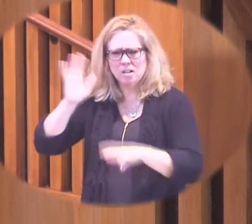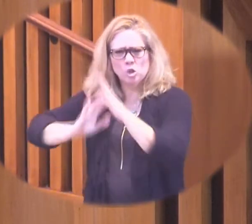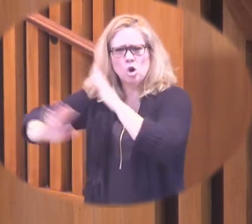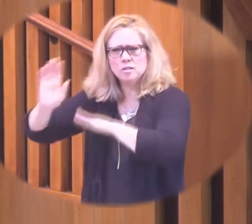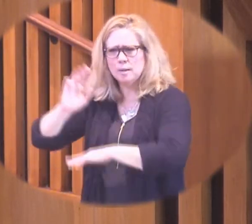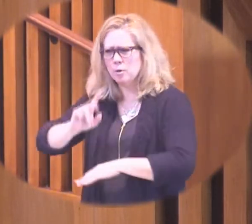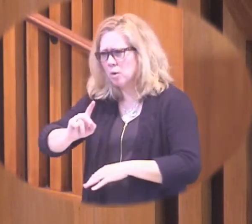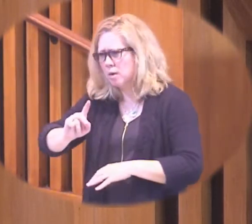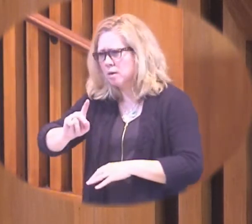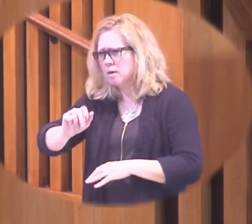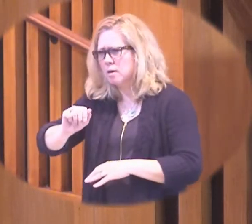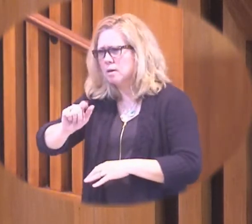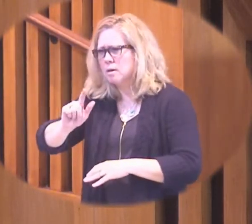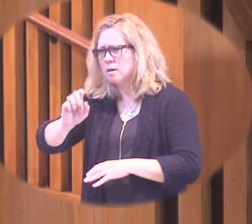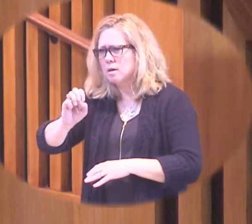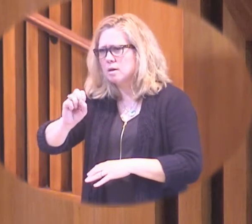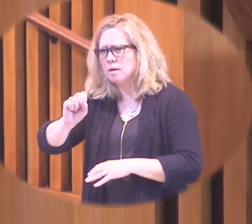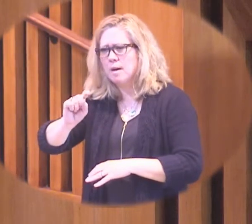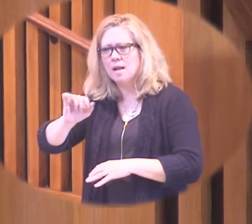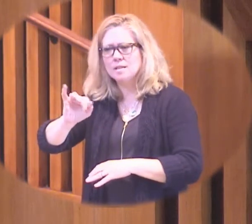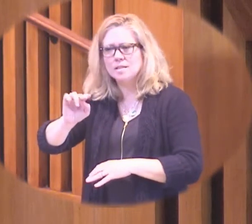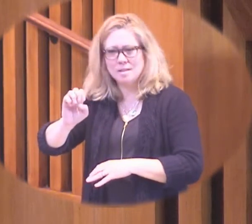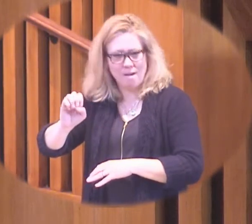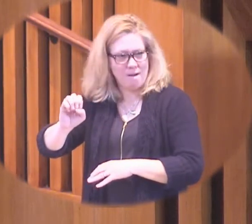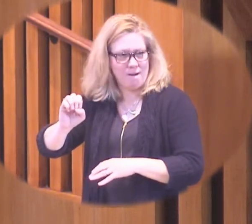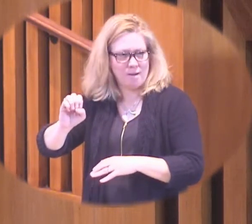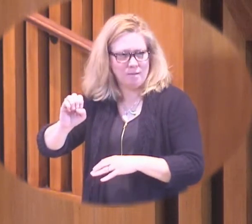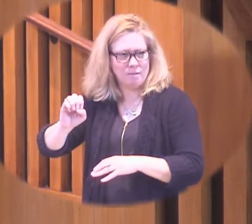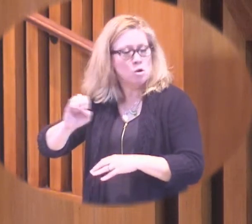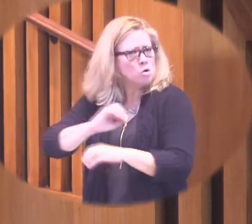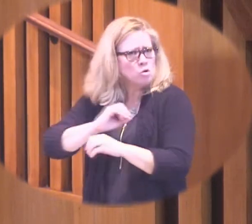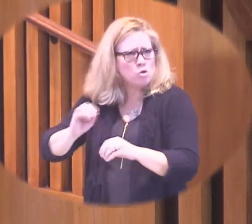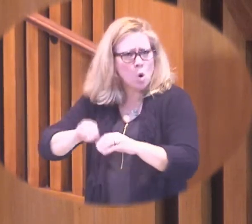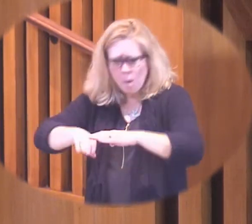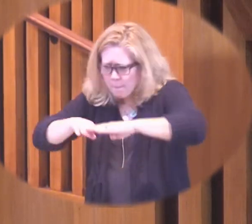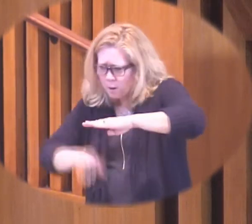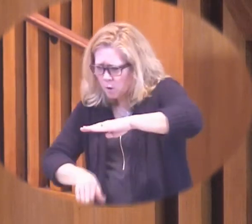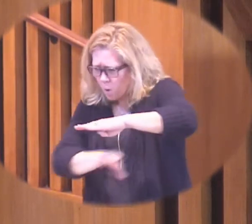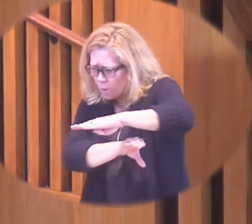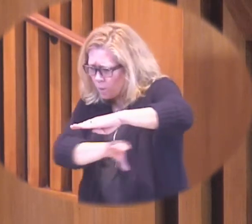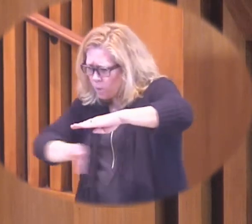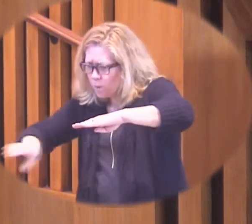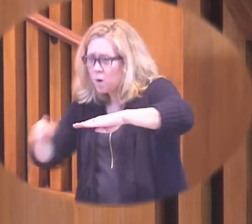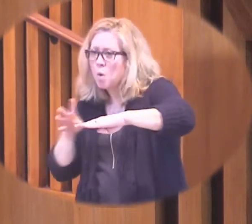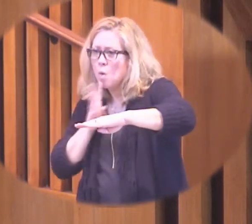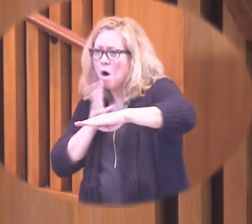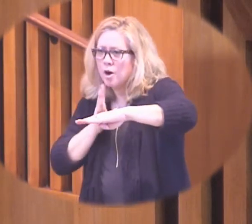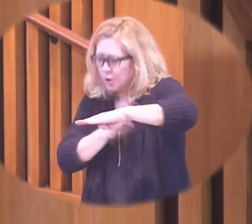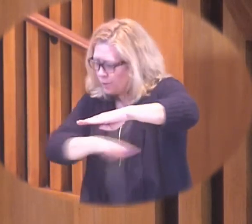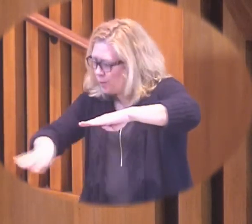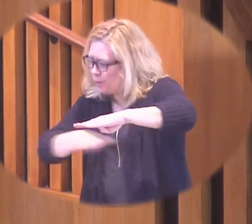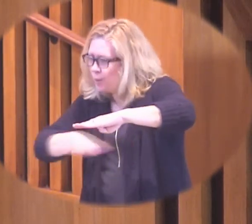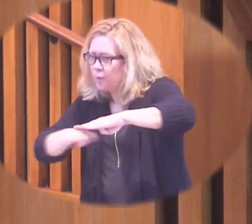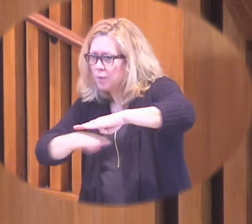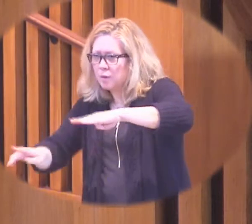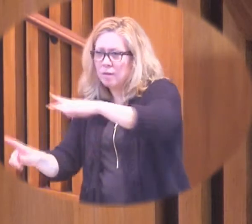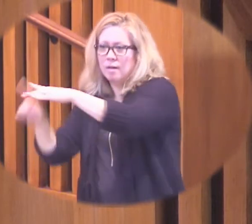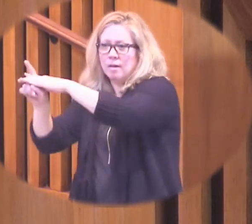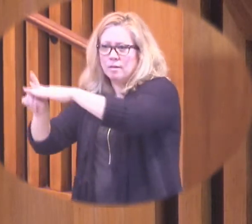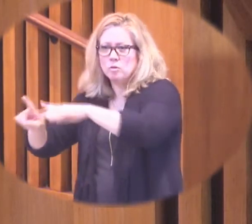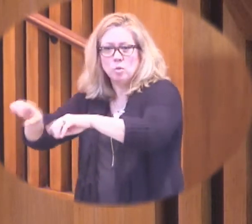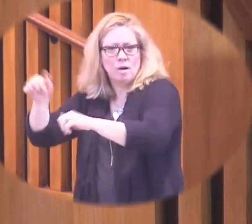of fact, no pipes underground to transport water from where it might be gotten,